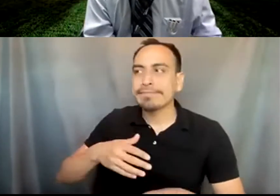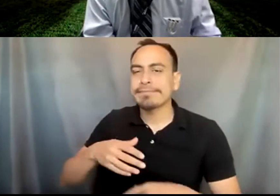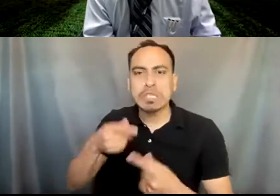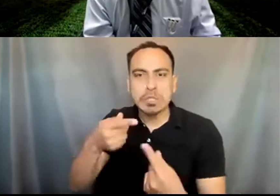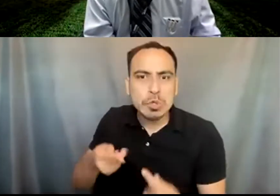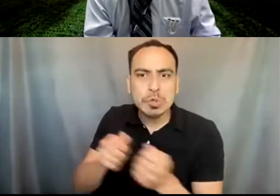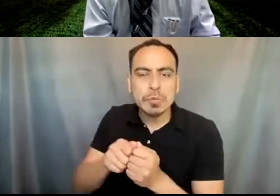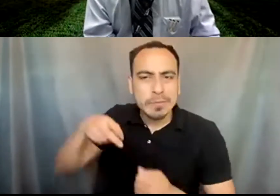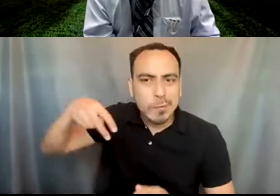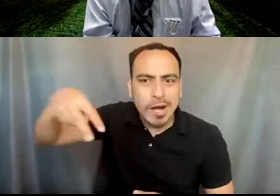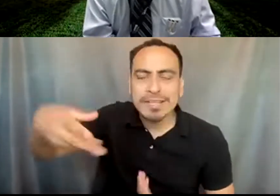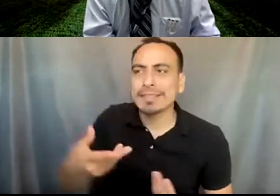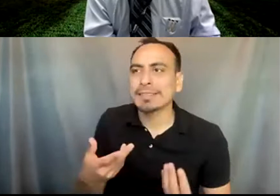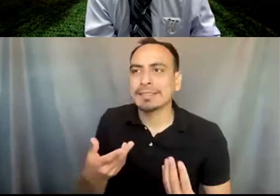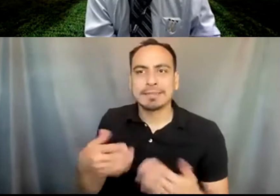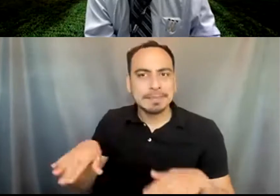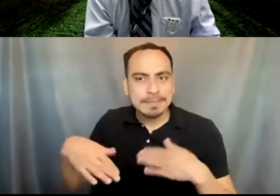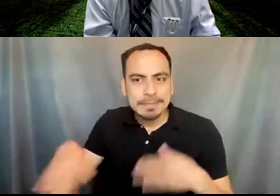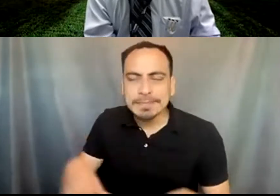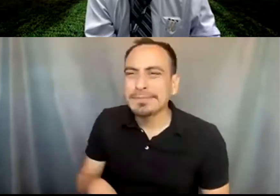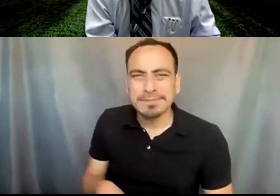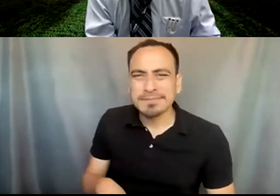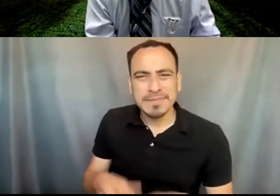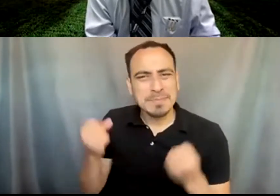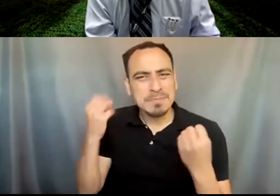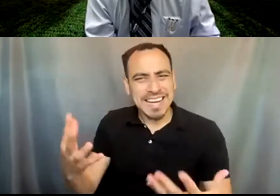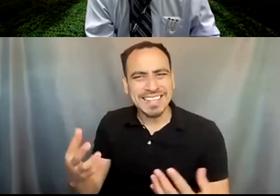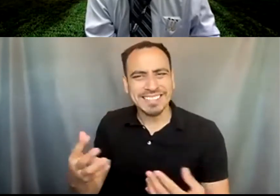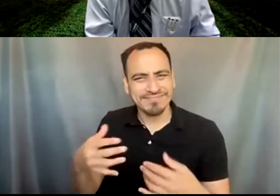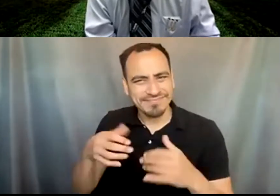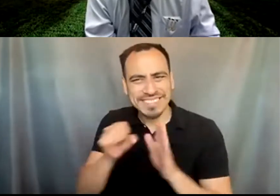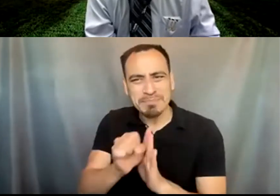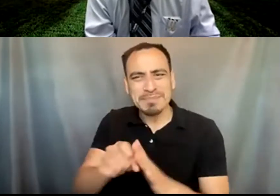all of the people who have been impacted by COVID-19.